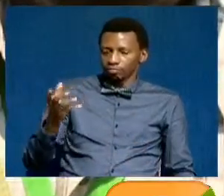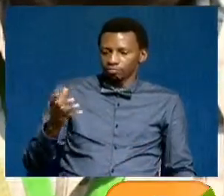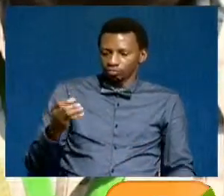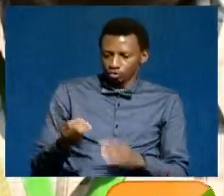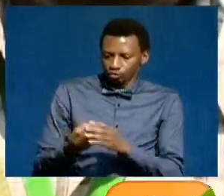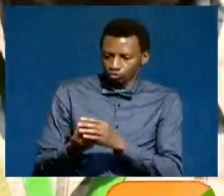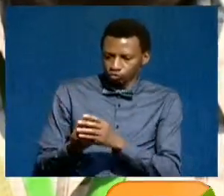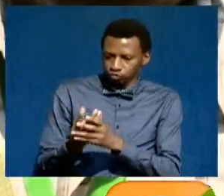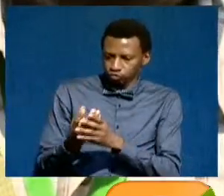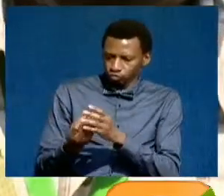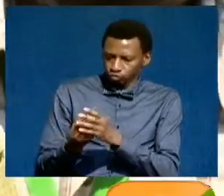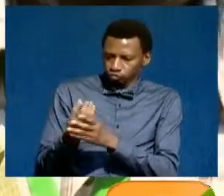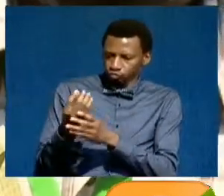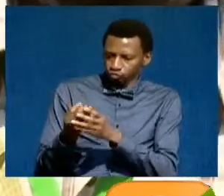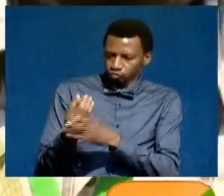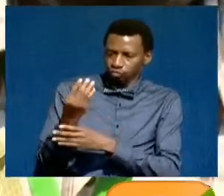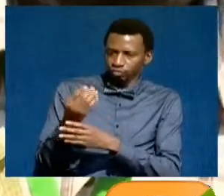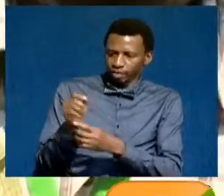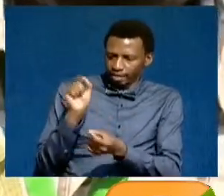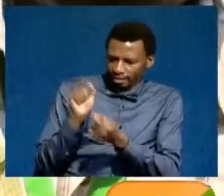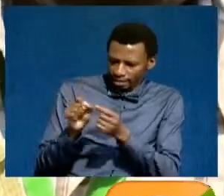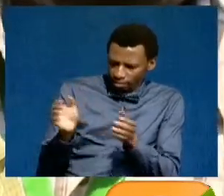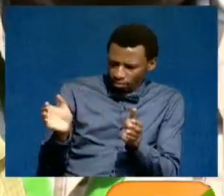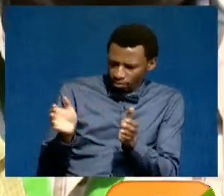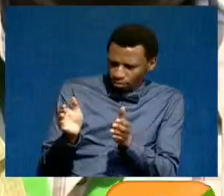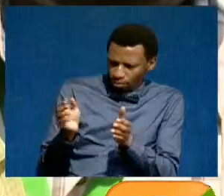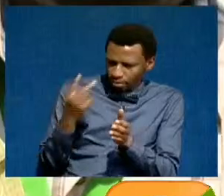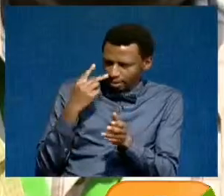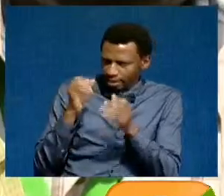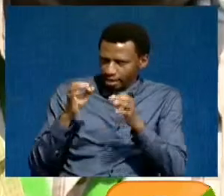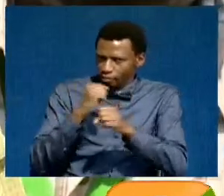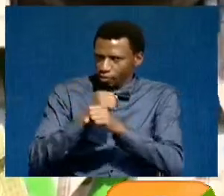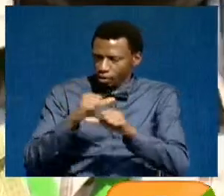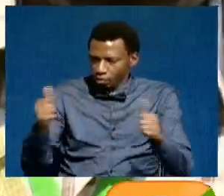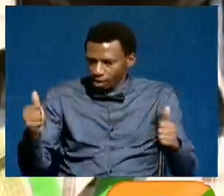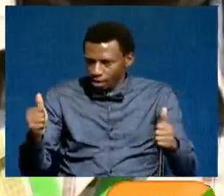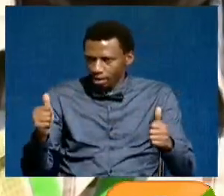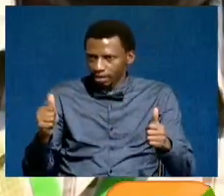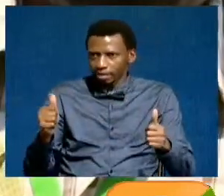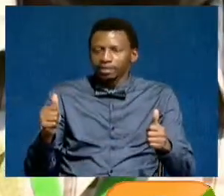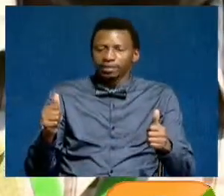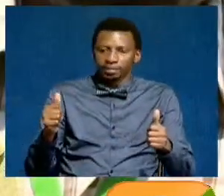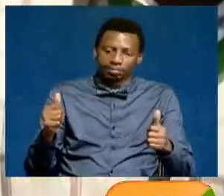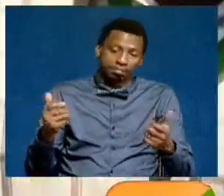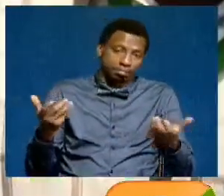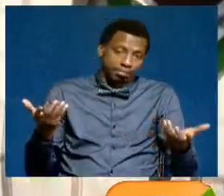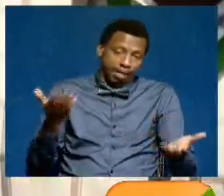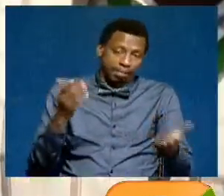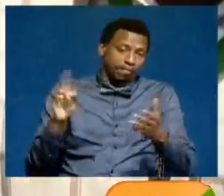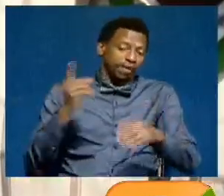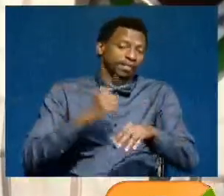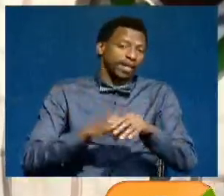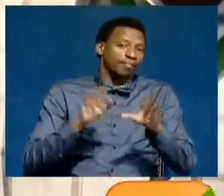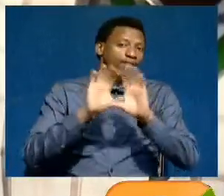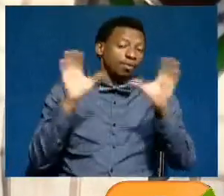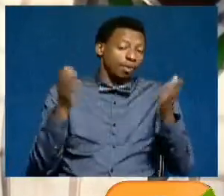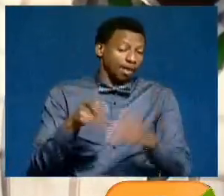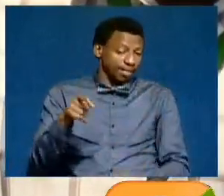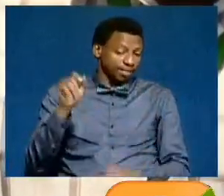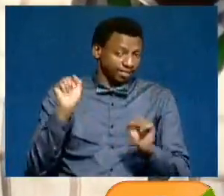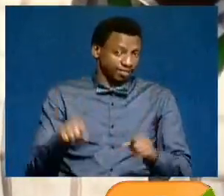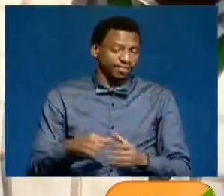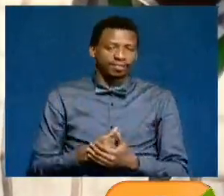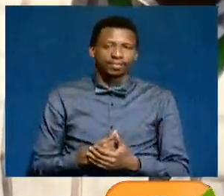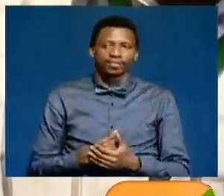small scale level in order to see that it really works. It will be the first time in the world. They can eat dozens of